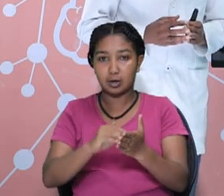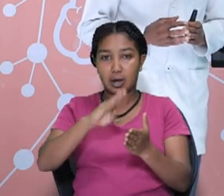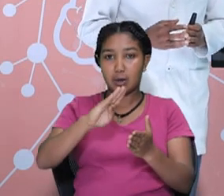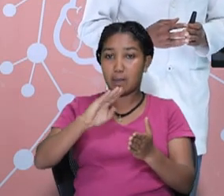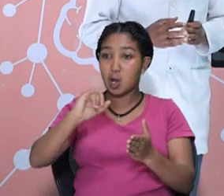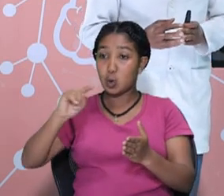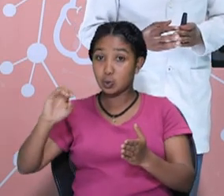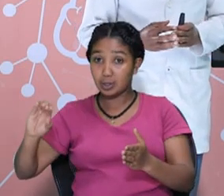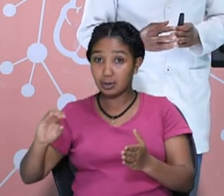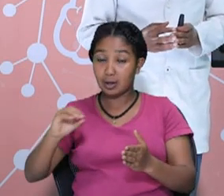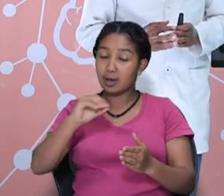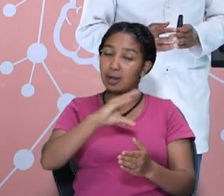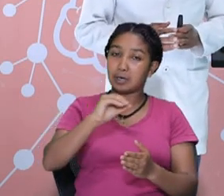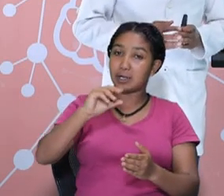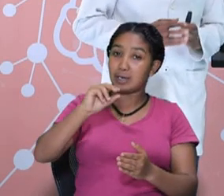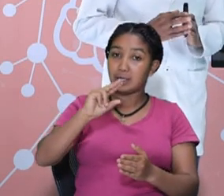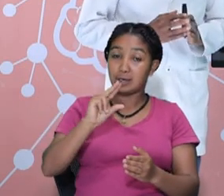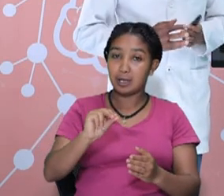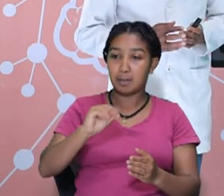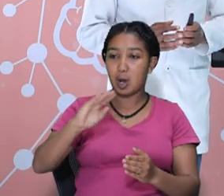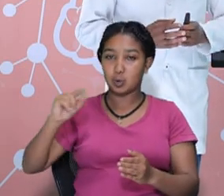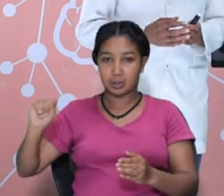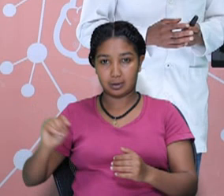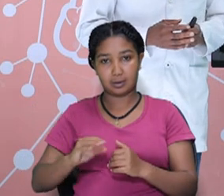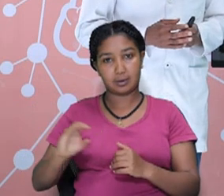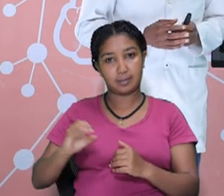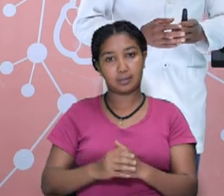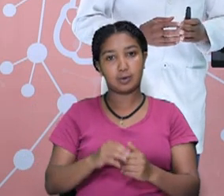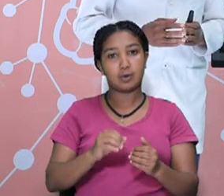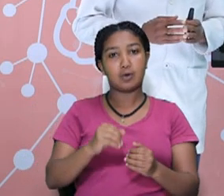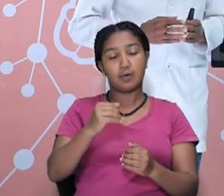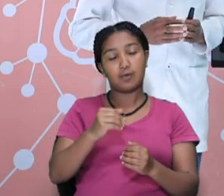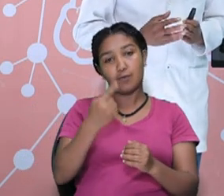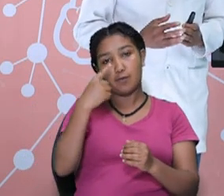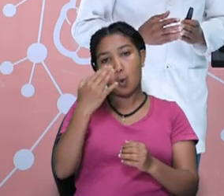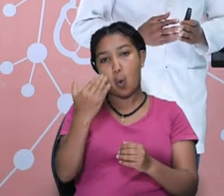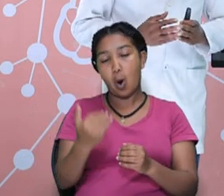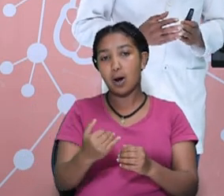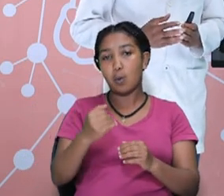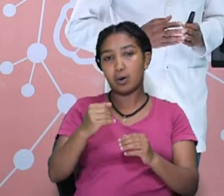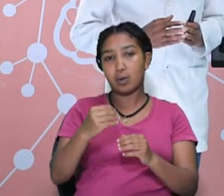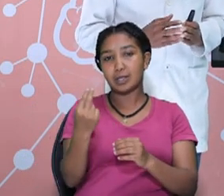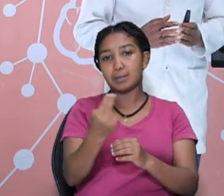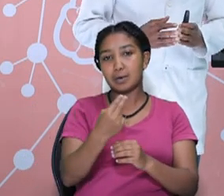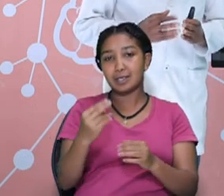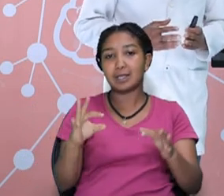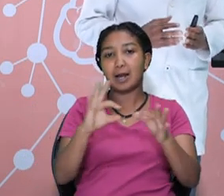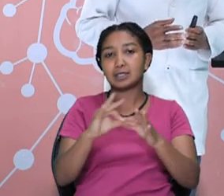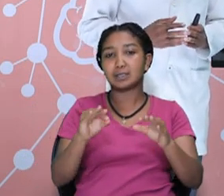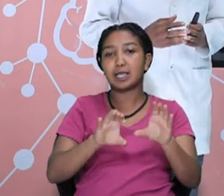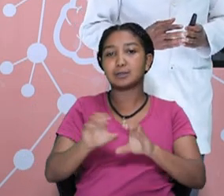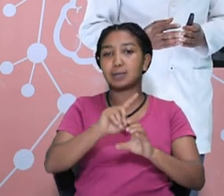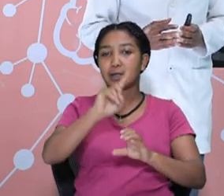biotic factors and the non-biotic factor within ecosystems. For what purpose do you think interaction